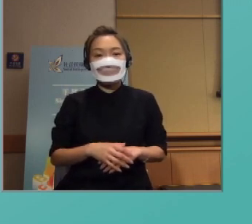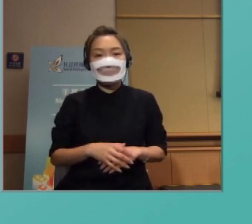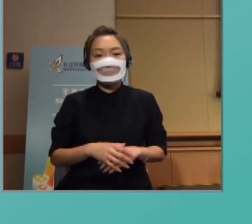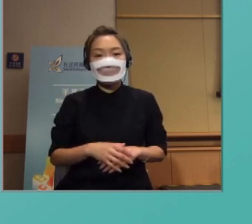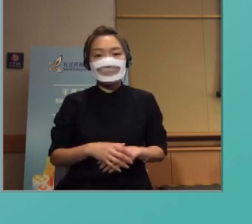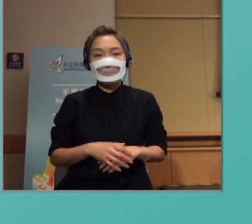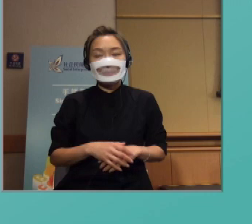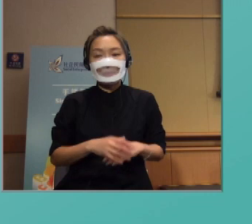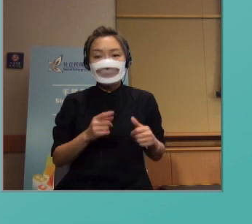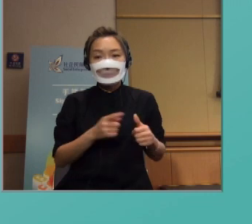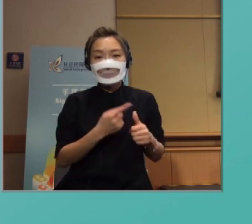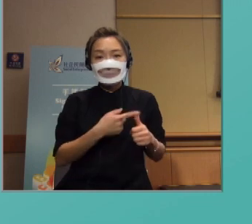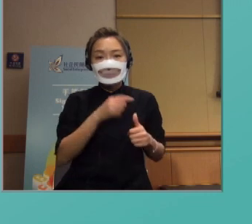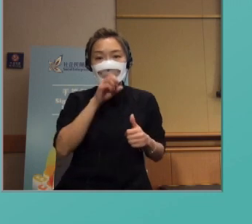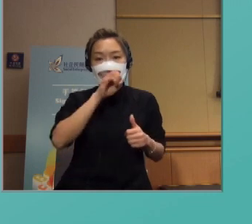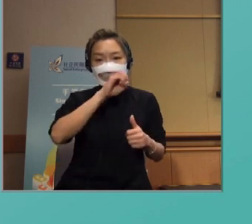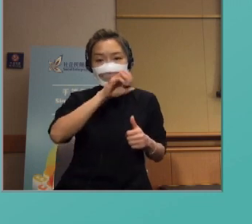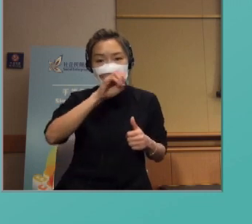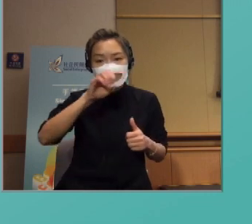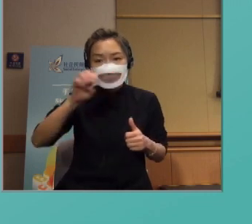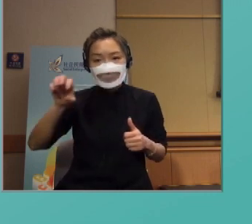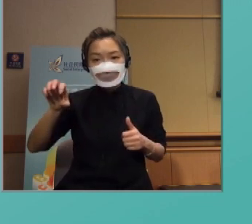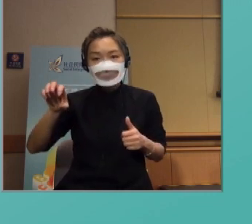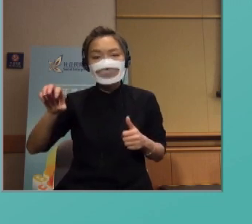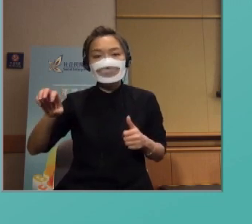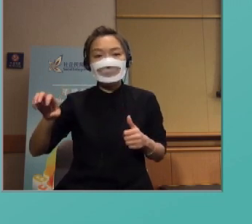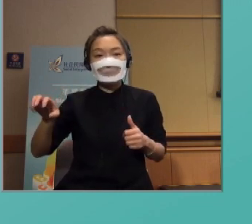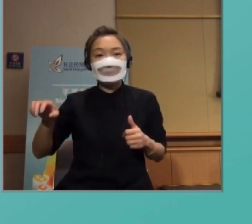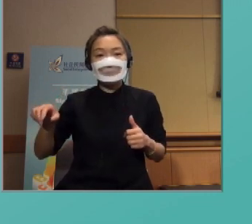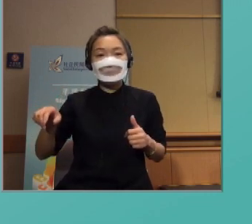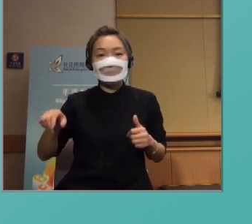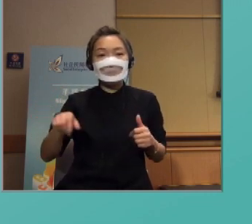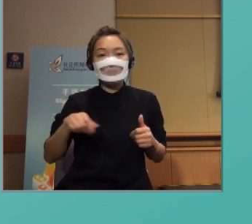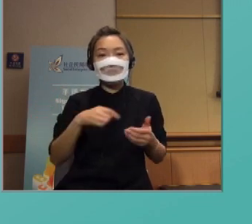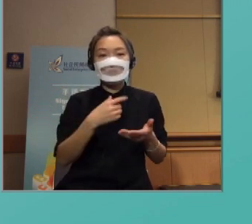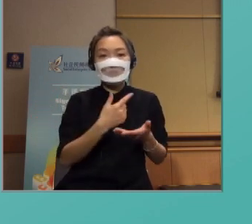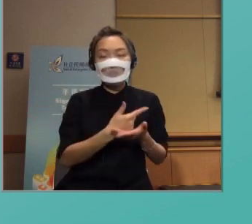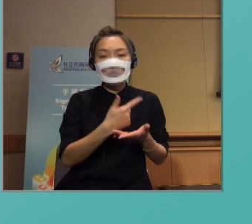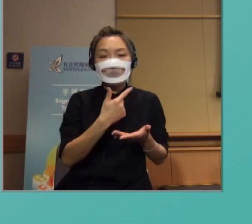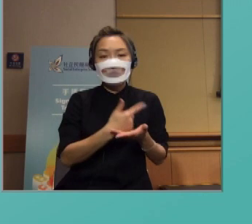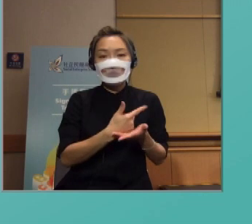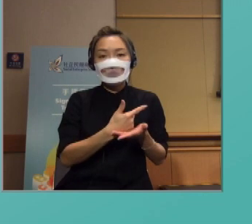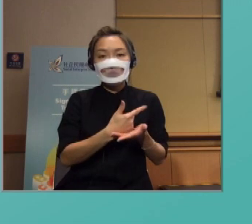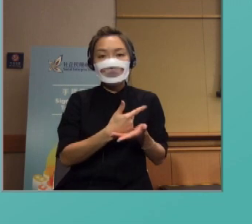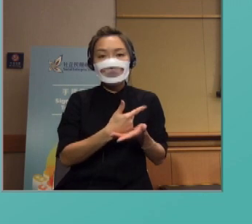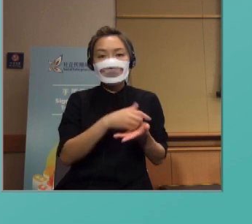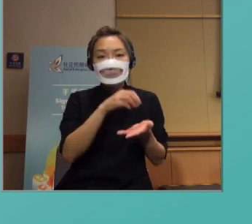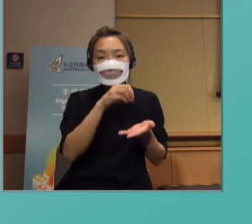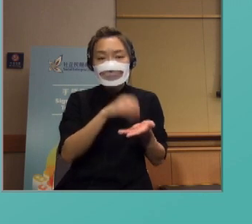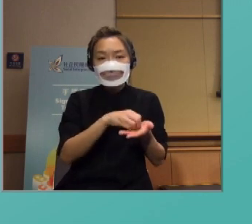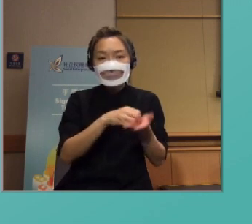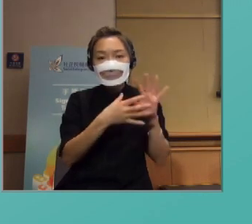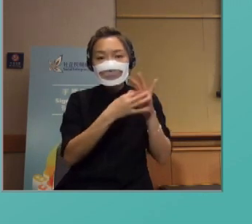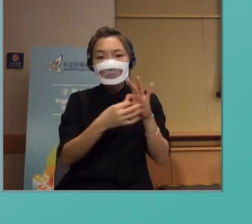being on the same page on some of the key definitional issues. We're talking about NFT, but what is actually non-fungible tokens or